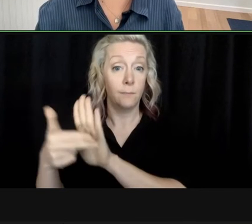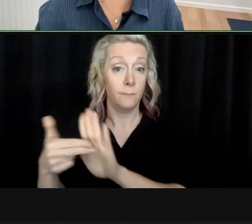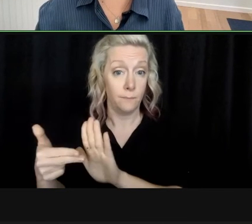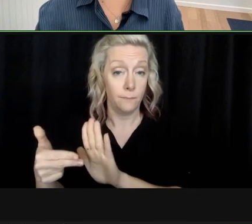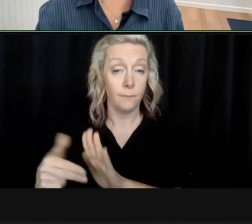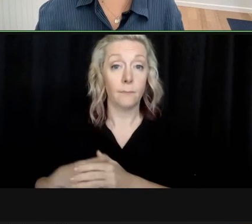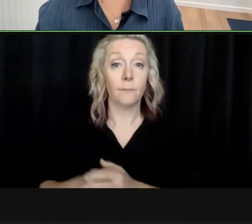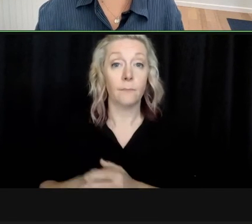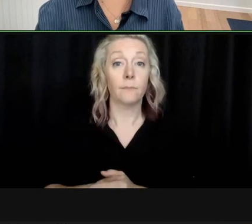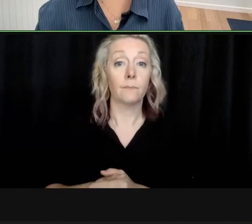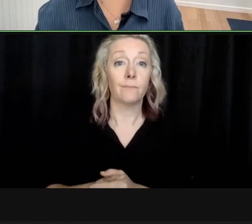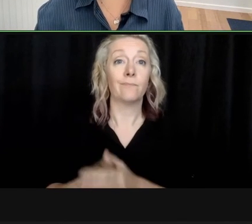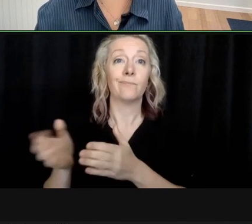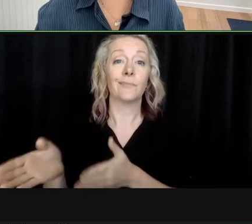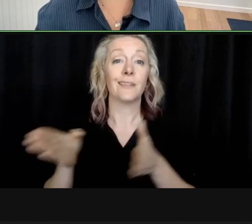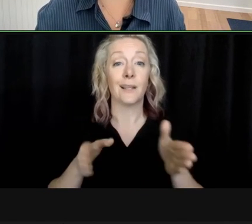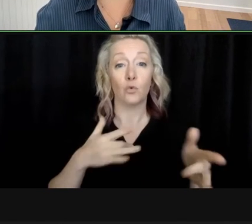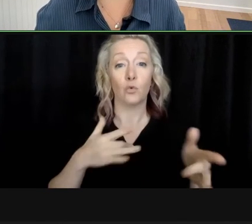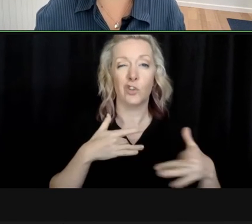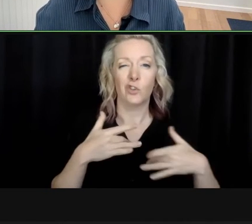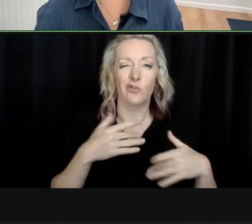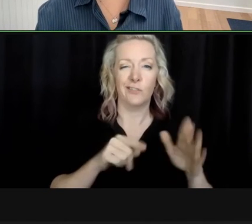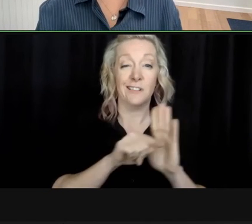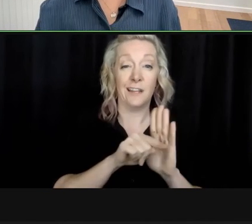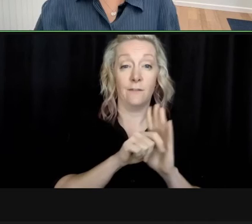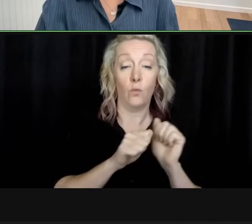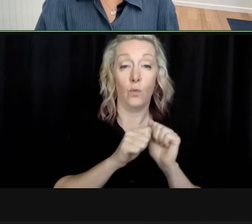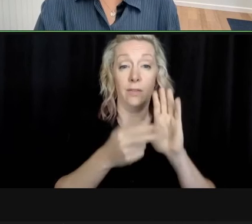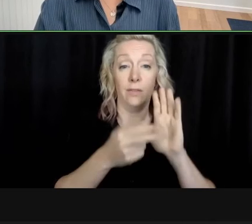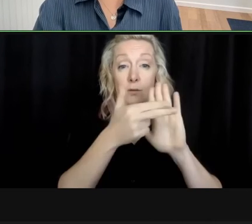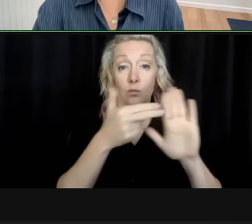So here's the concerns that I have.